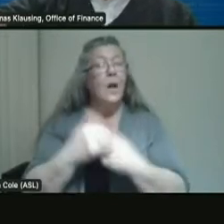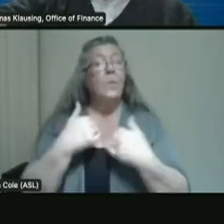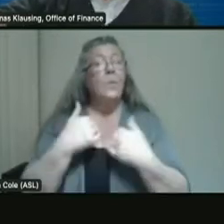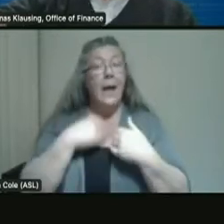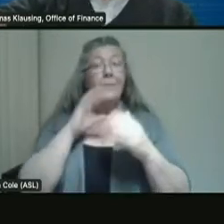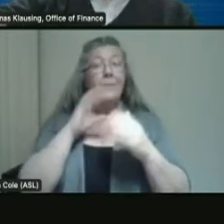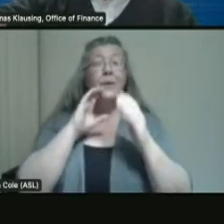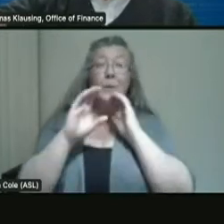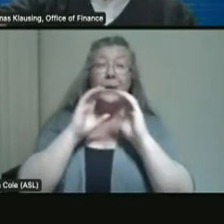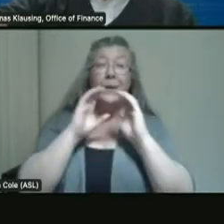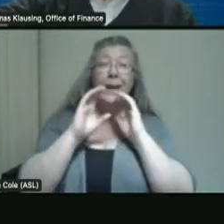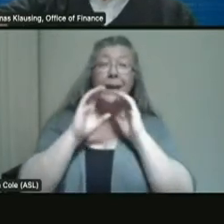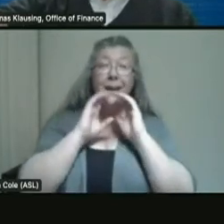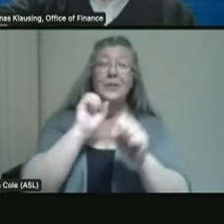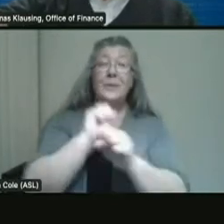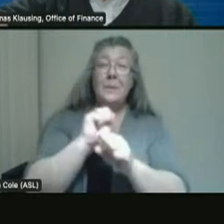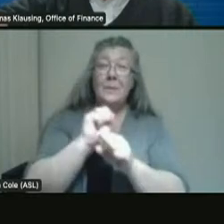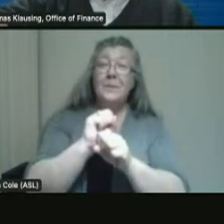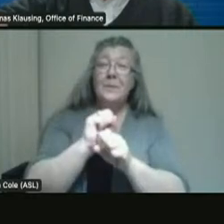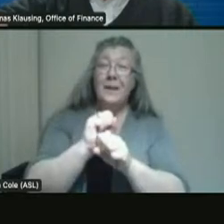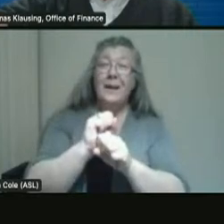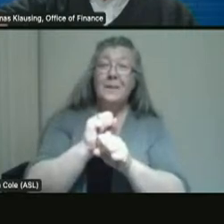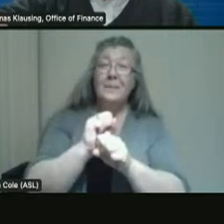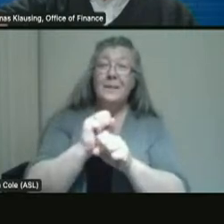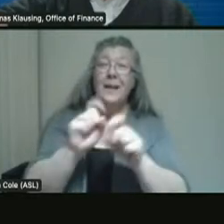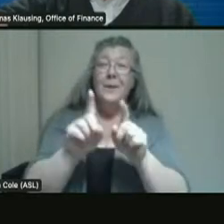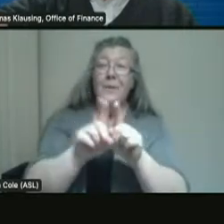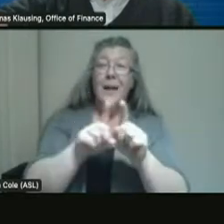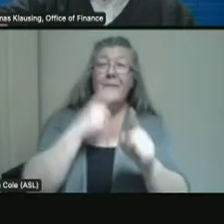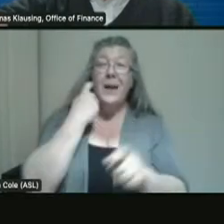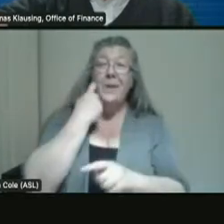we have a recent MCPS graduate, Ms. Bo.